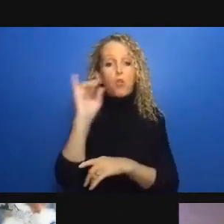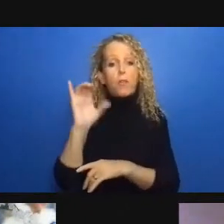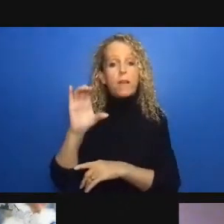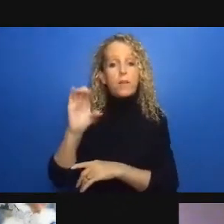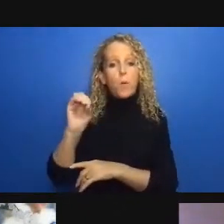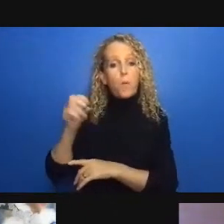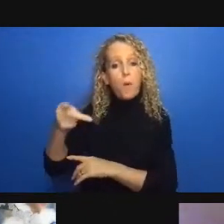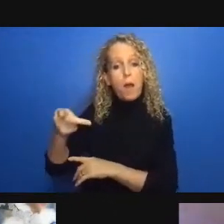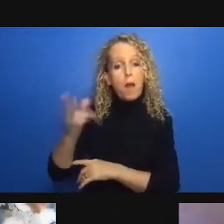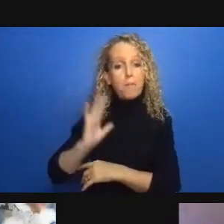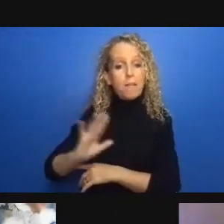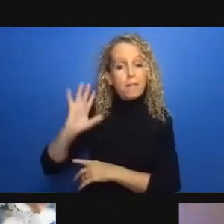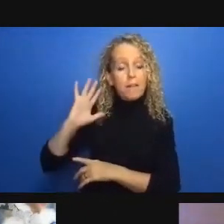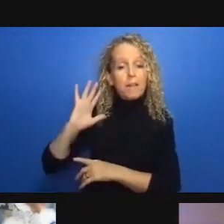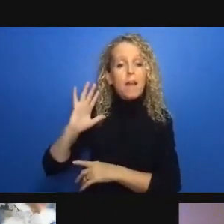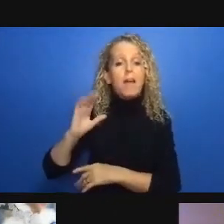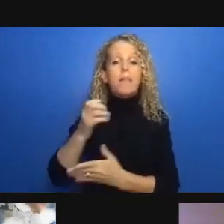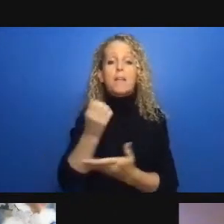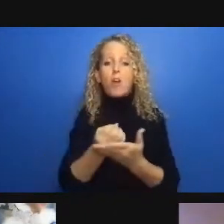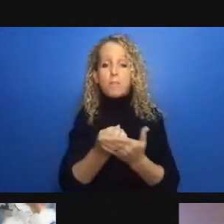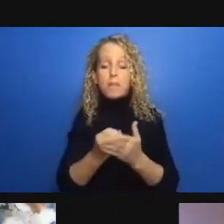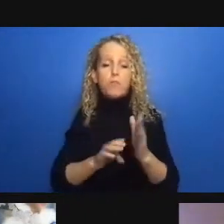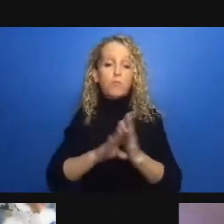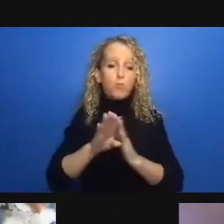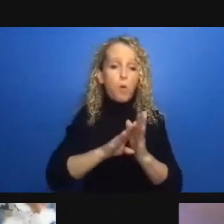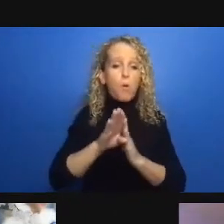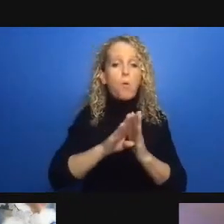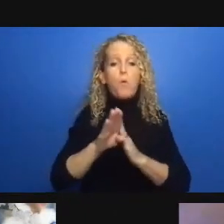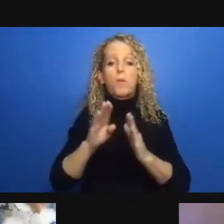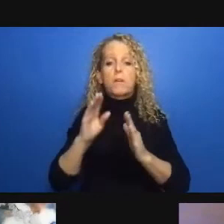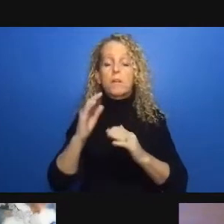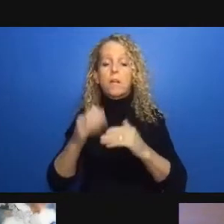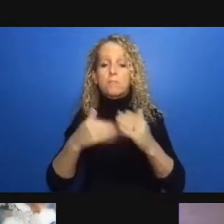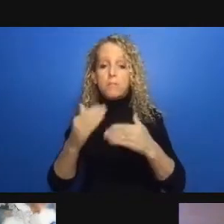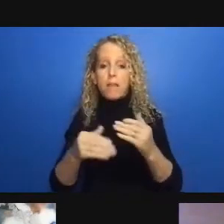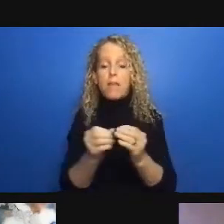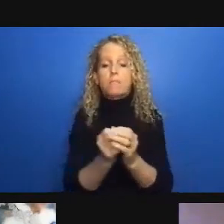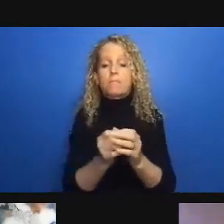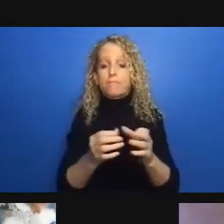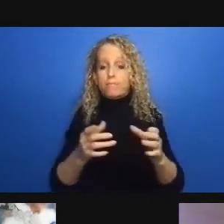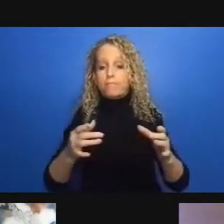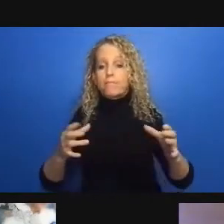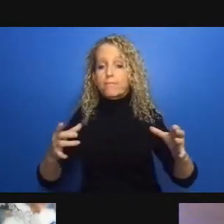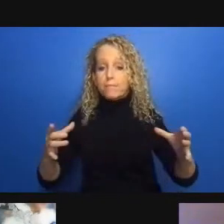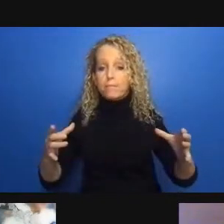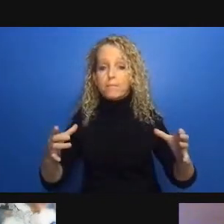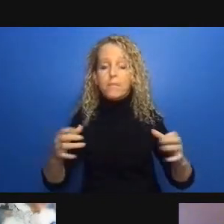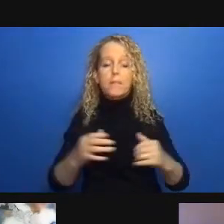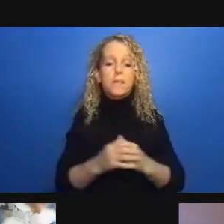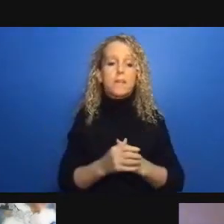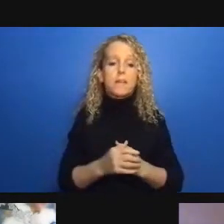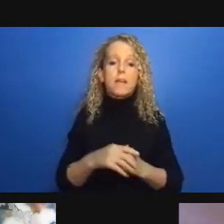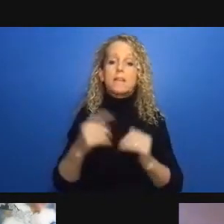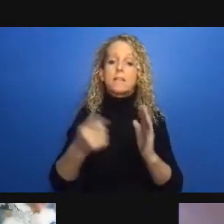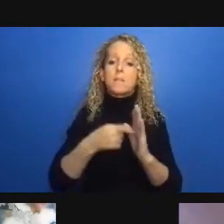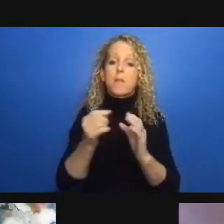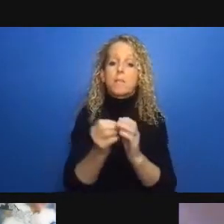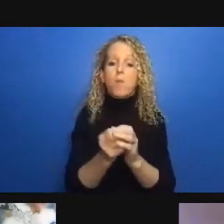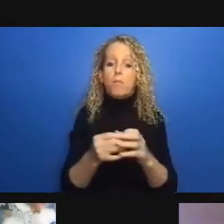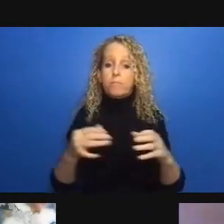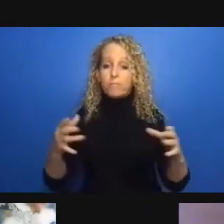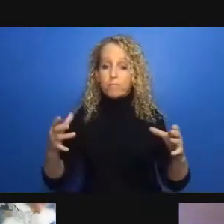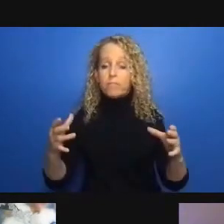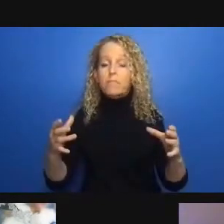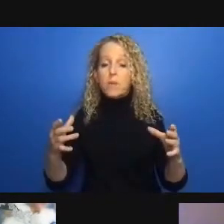grew, economies of scale come in and we get bigger. And sometimes that bigger ends up being sold